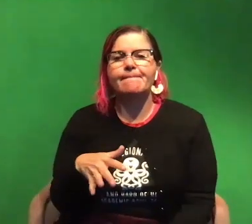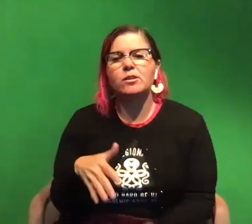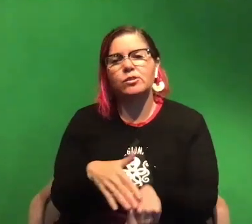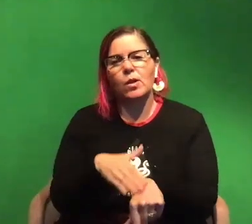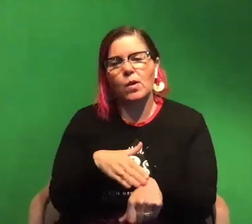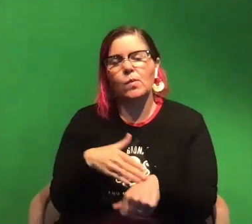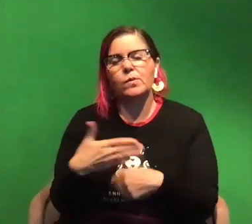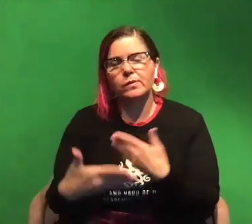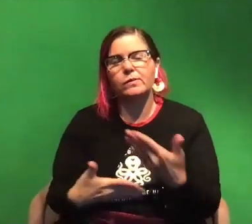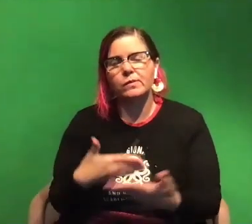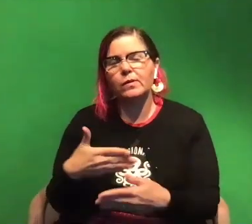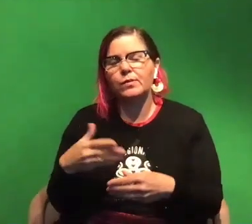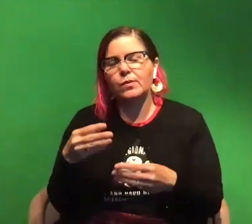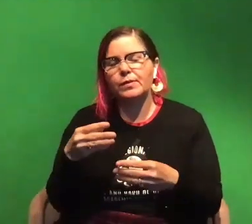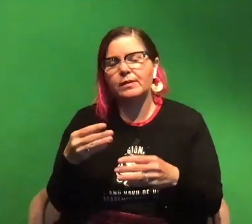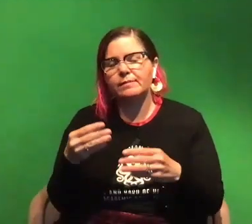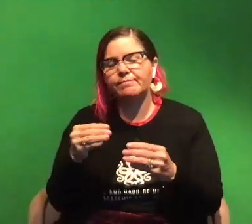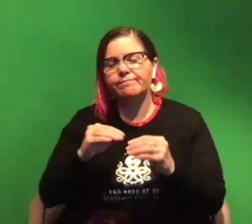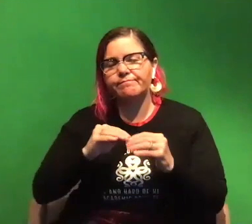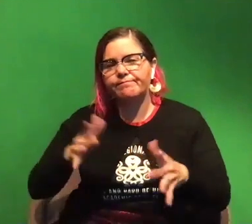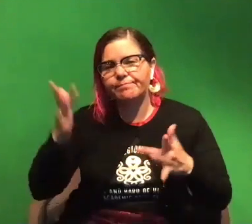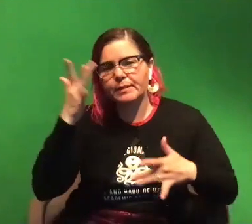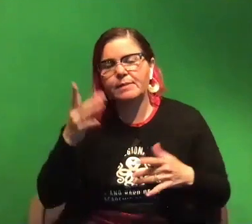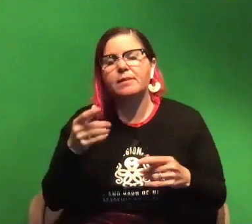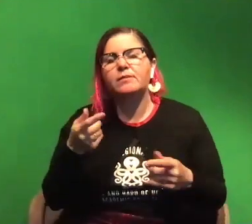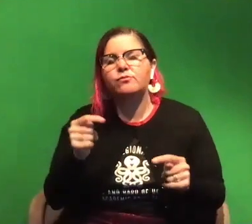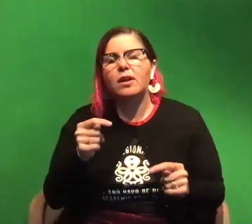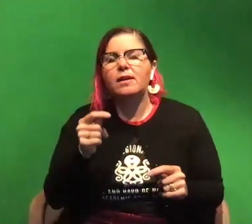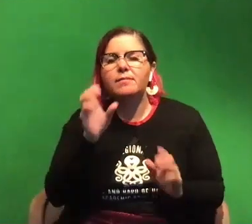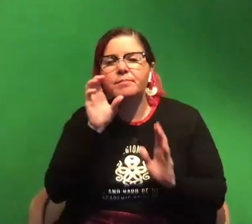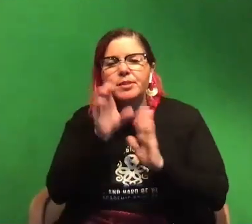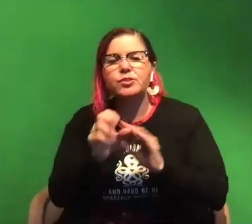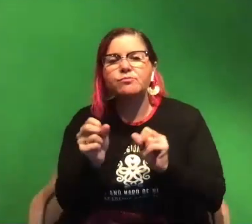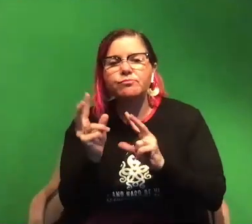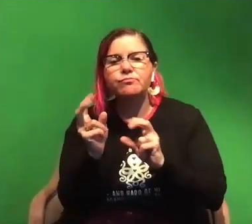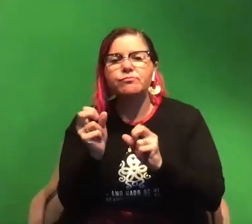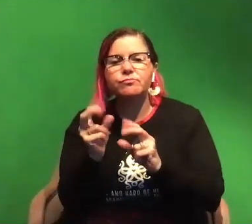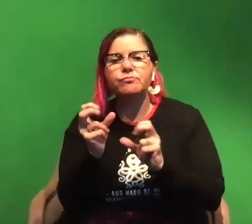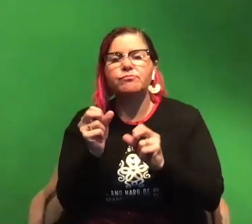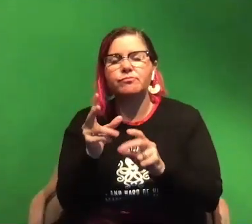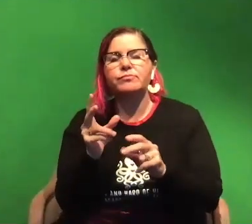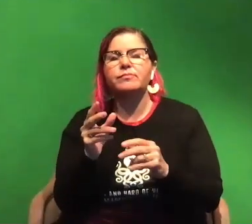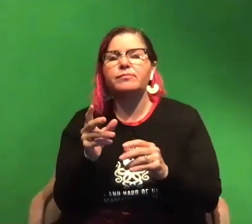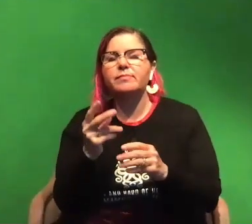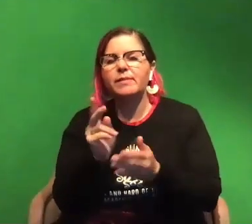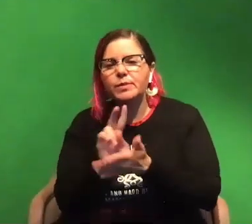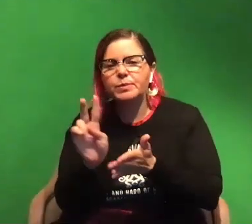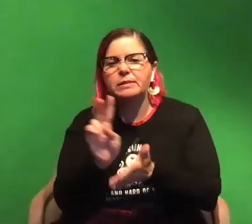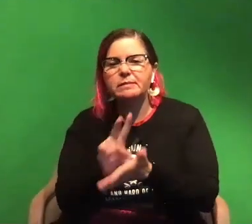the pandemic, but we try to post a, you know, picture or two or some of the new developments in the lab every couple weeks or